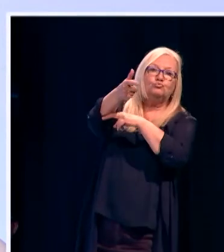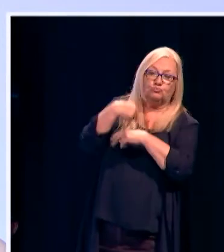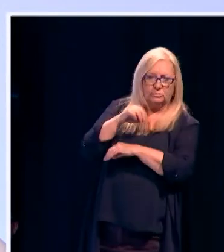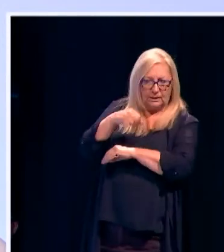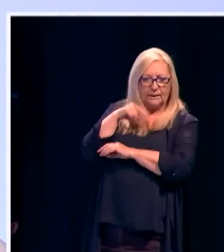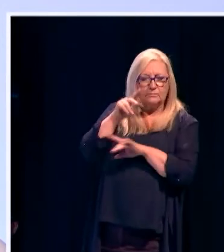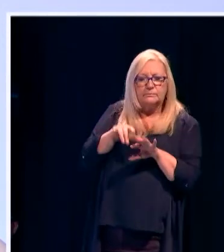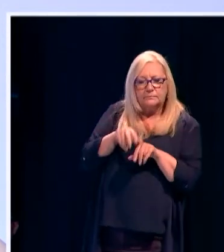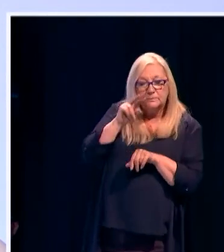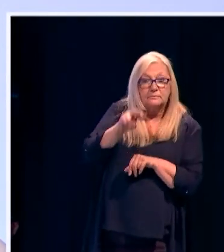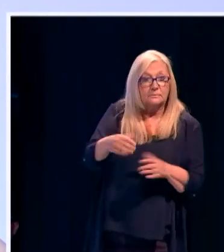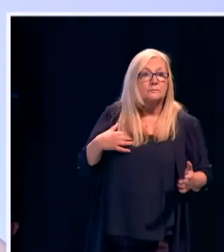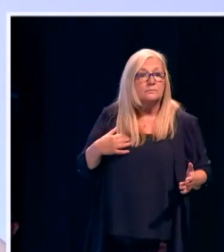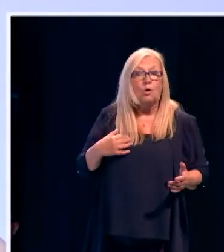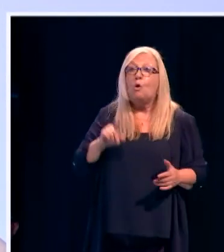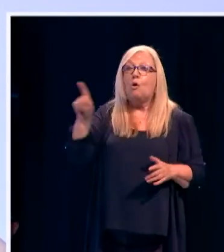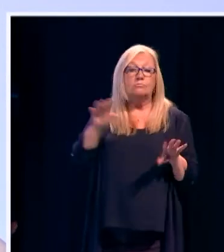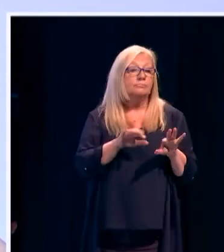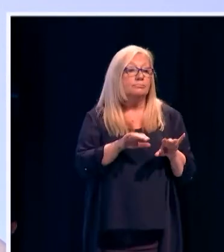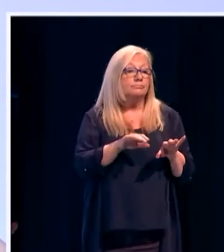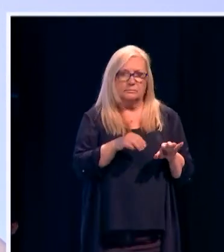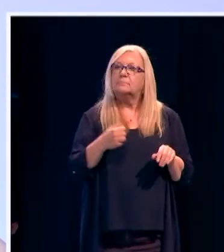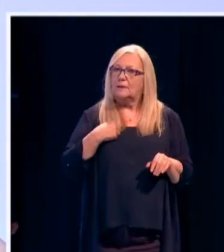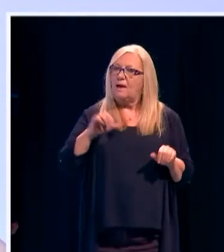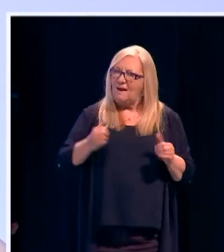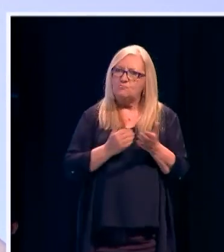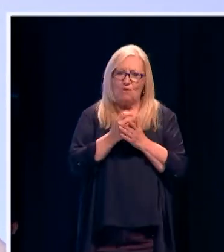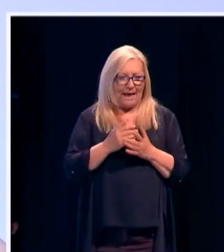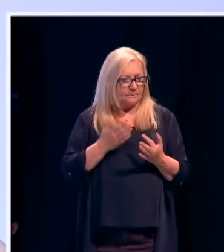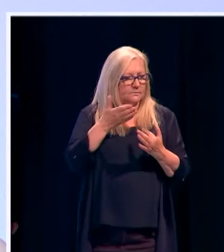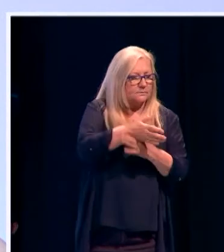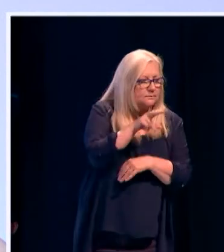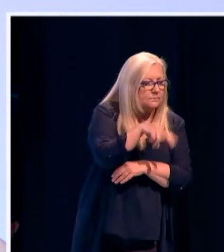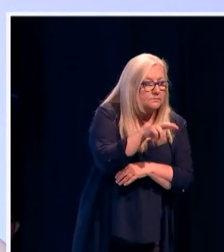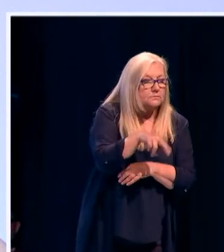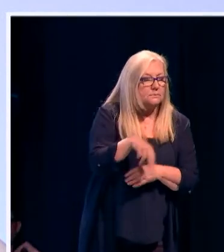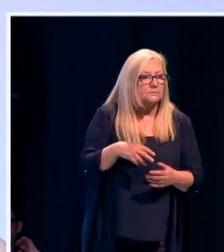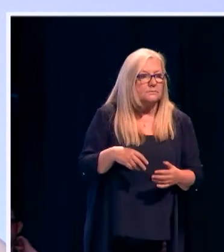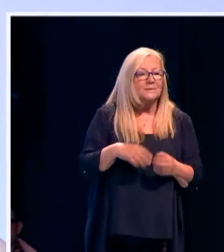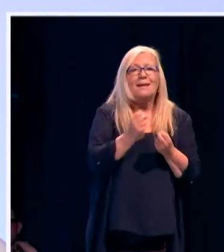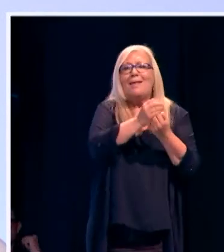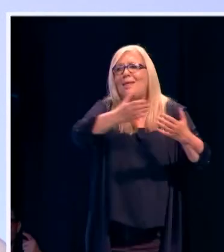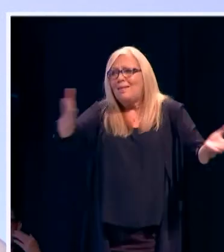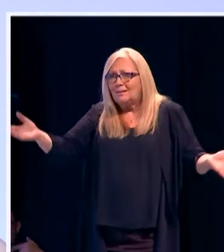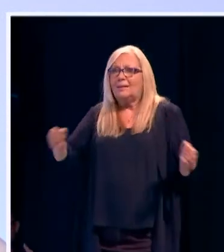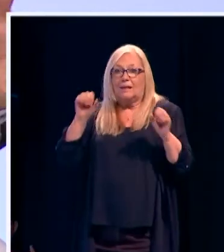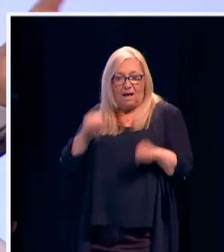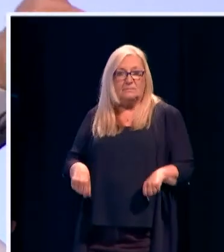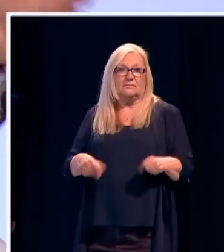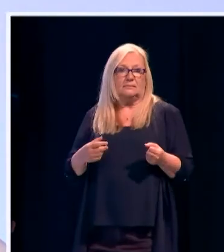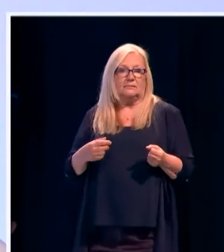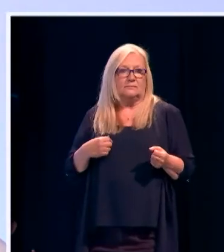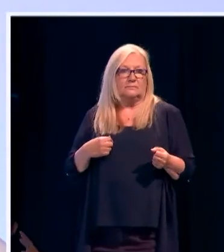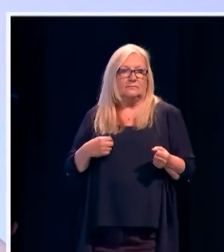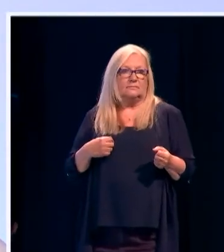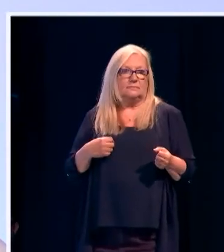is working on. It's then that we find that somebody else can pick this work up and get enthused by it and move further without having had